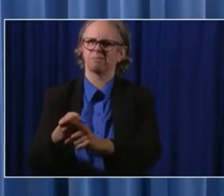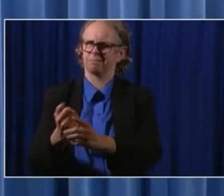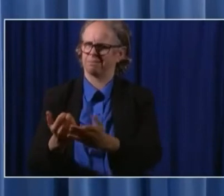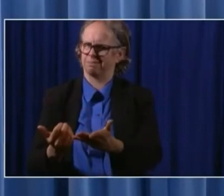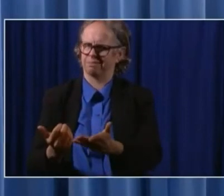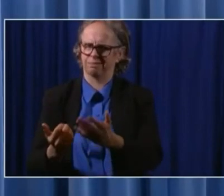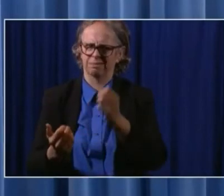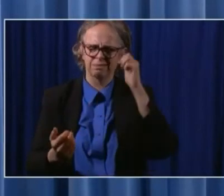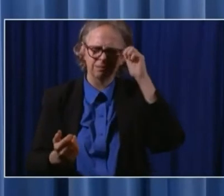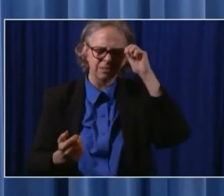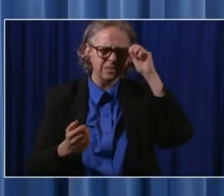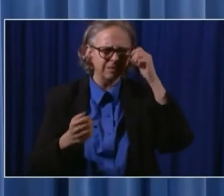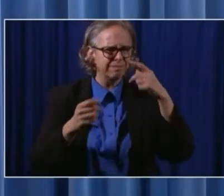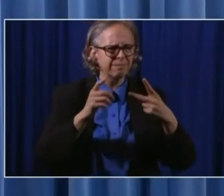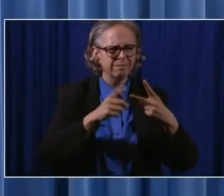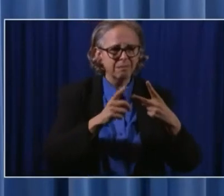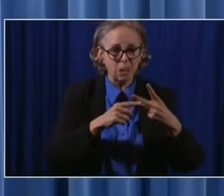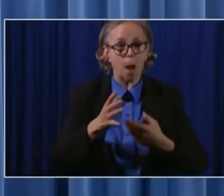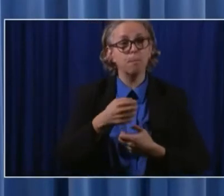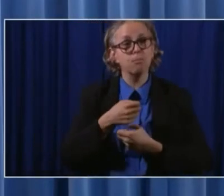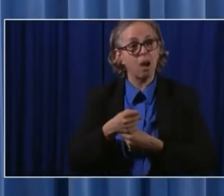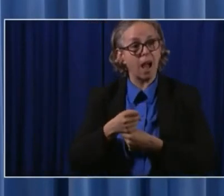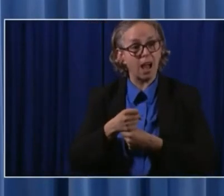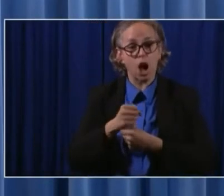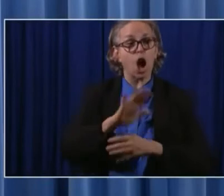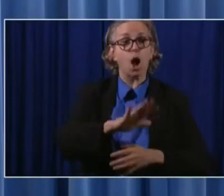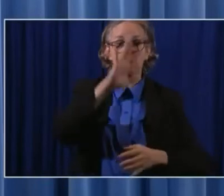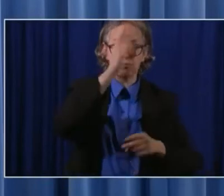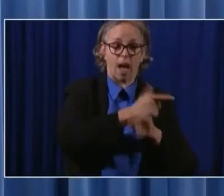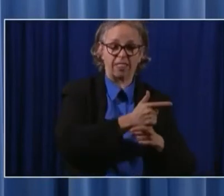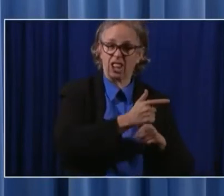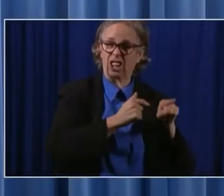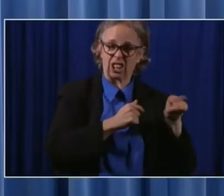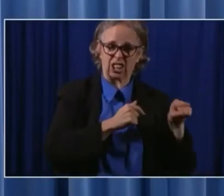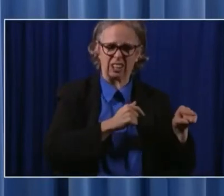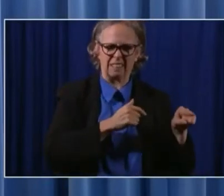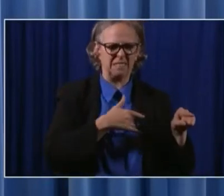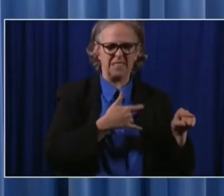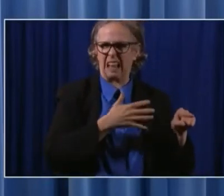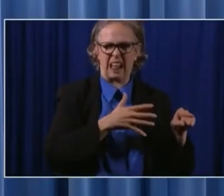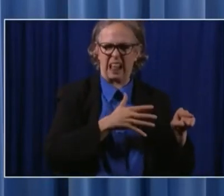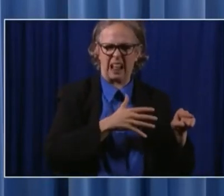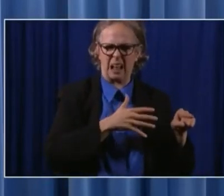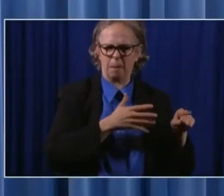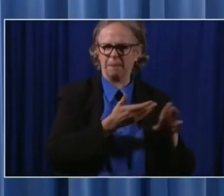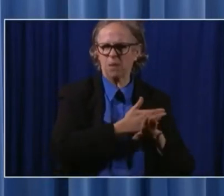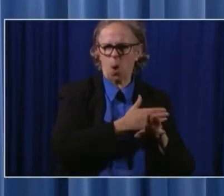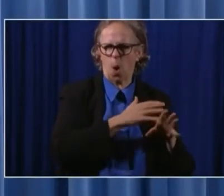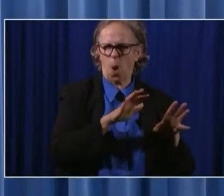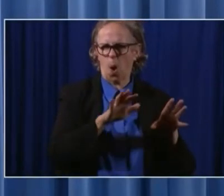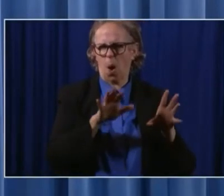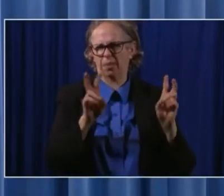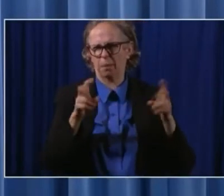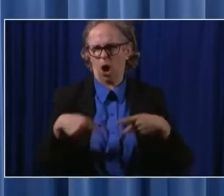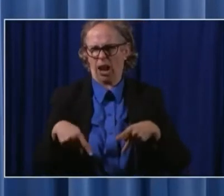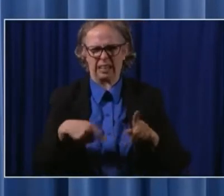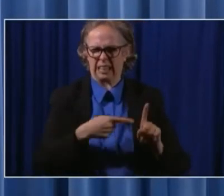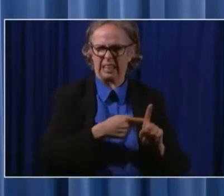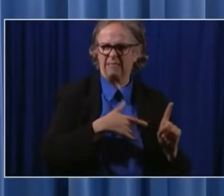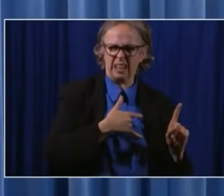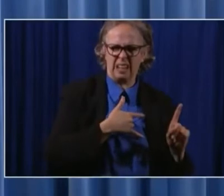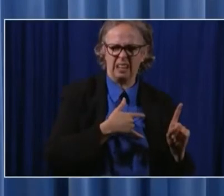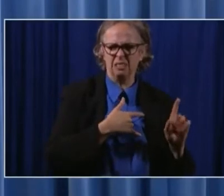case, the brother of the bride in a wedding party was not feeling well a couple of days before the wedding on July 4th. He shrugged them